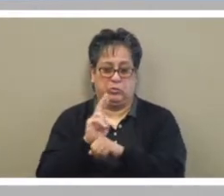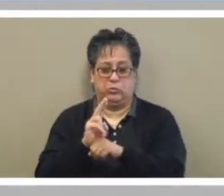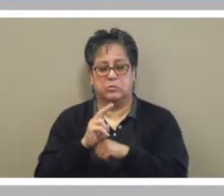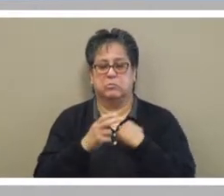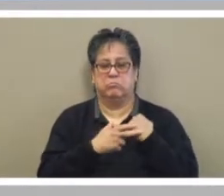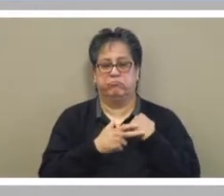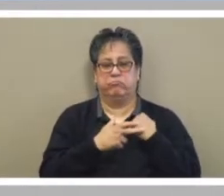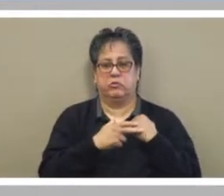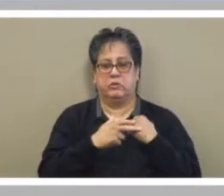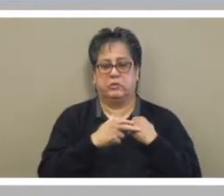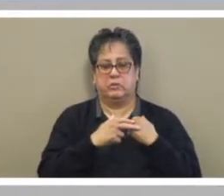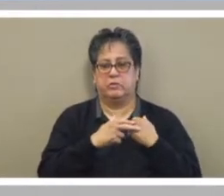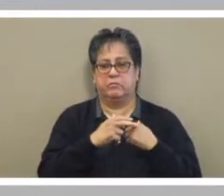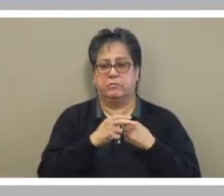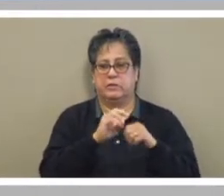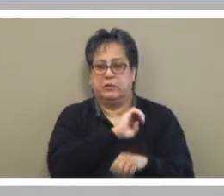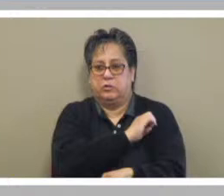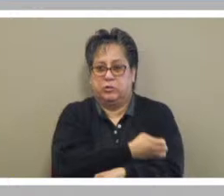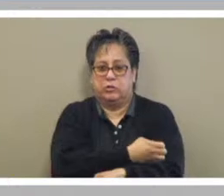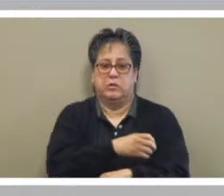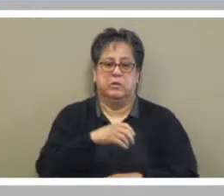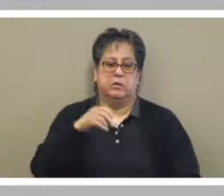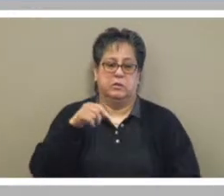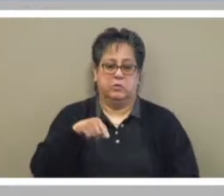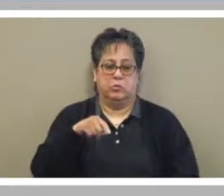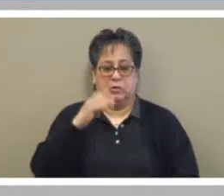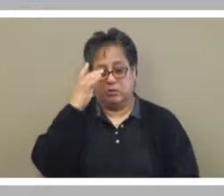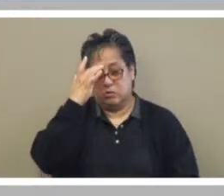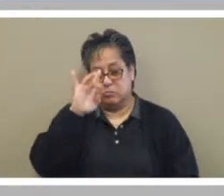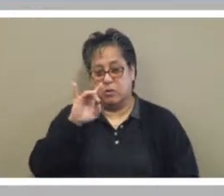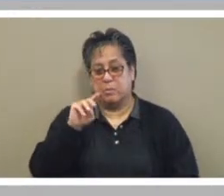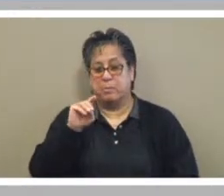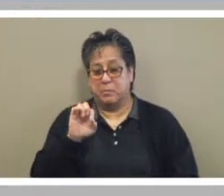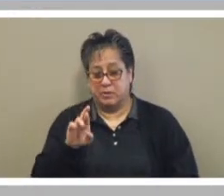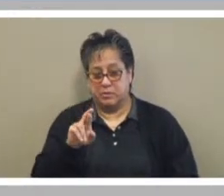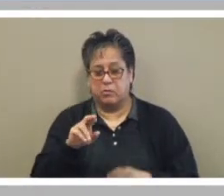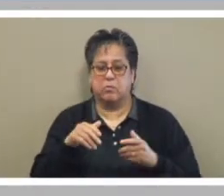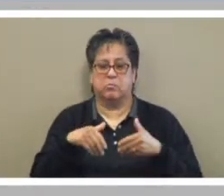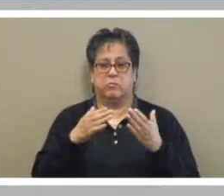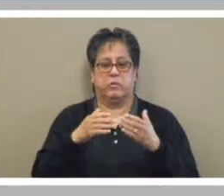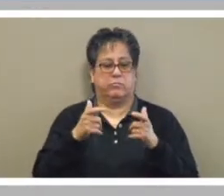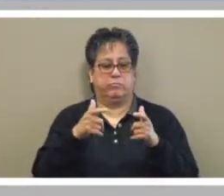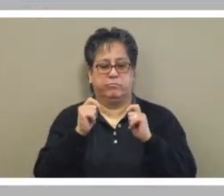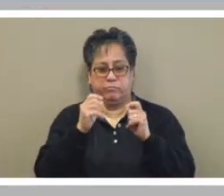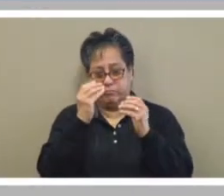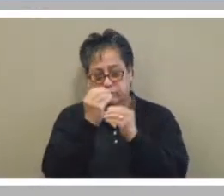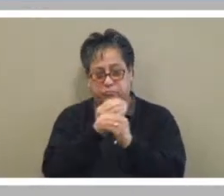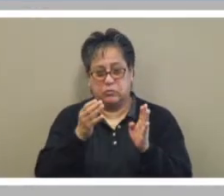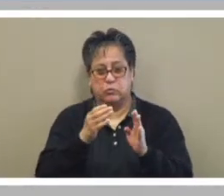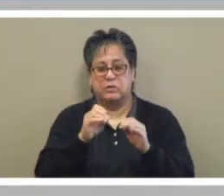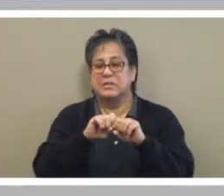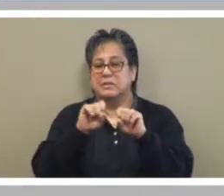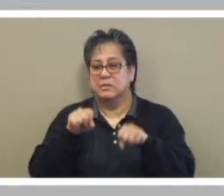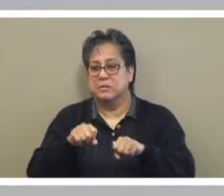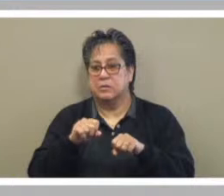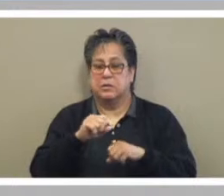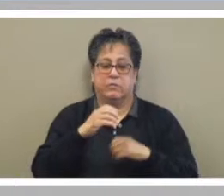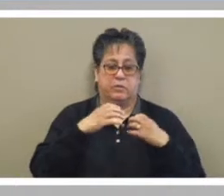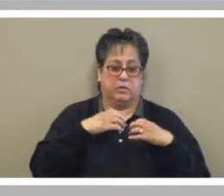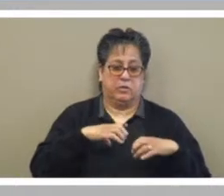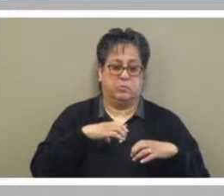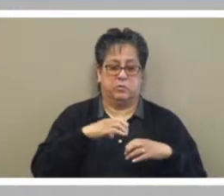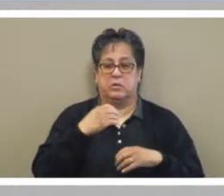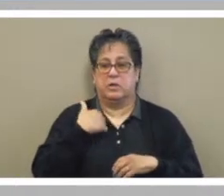energy. So these smart meters provide immediate notifications to our systems when customers